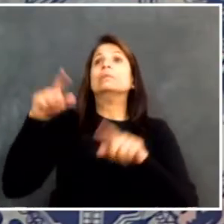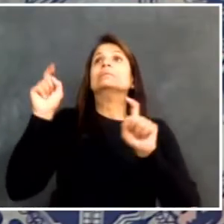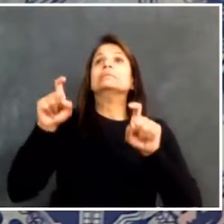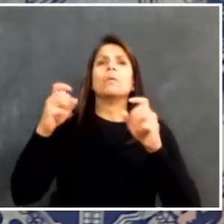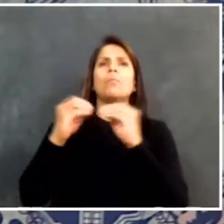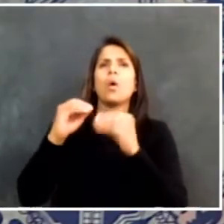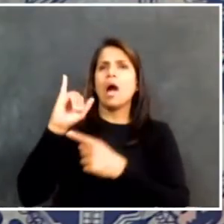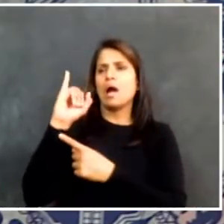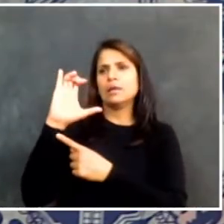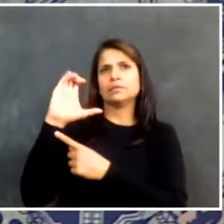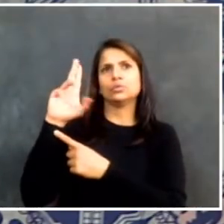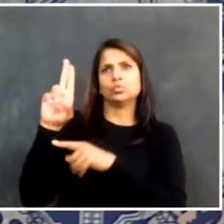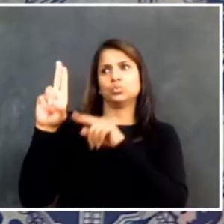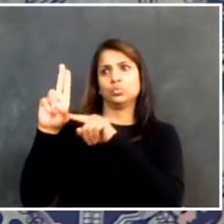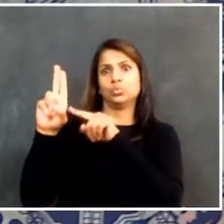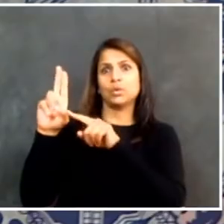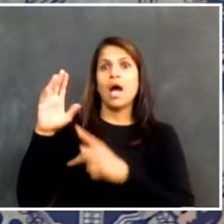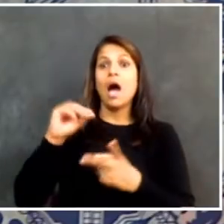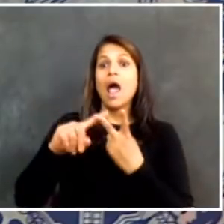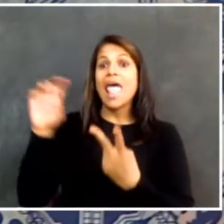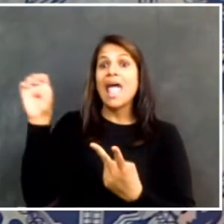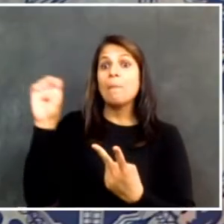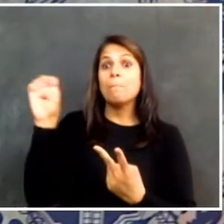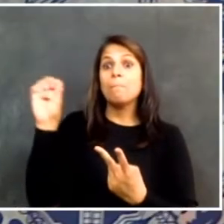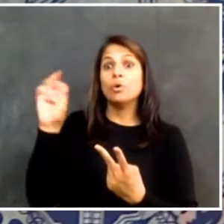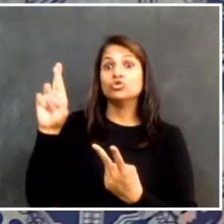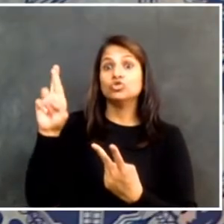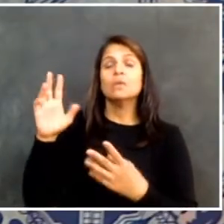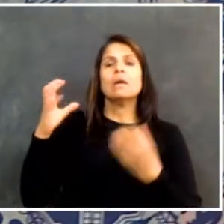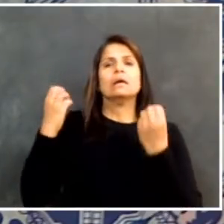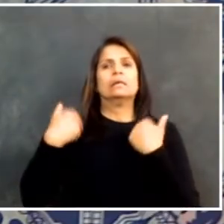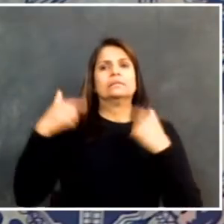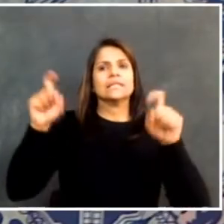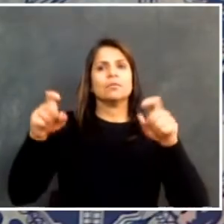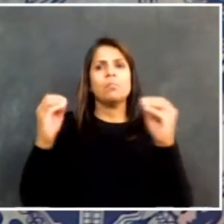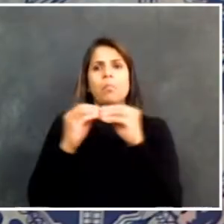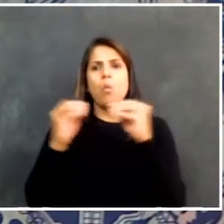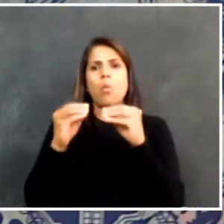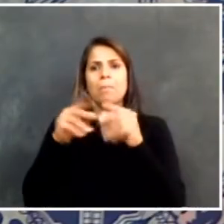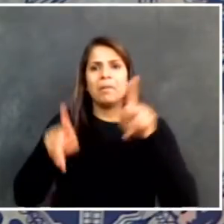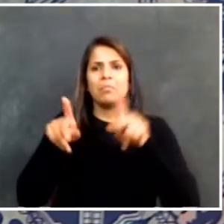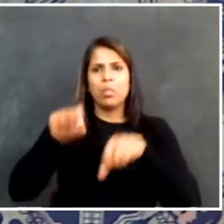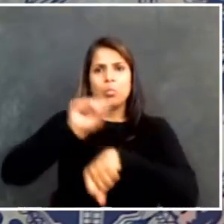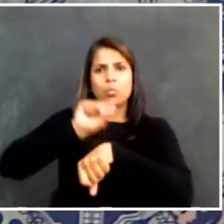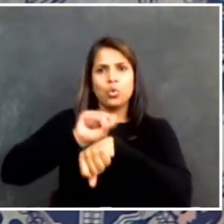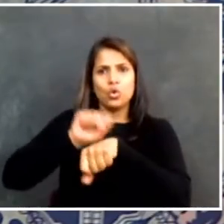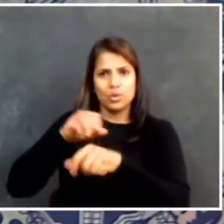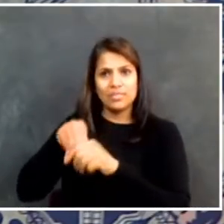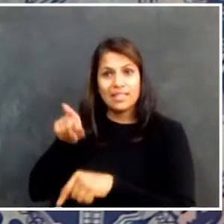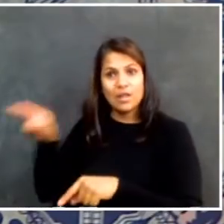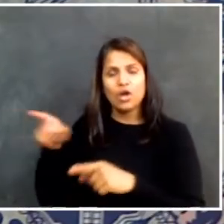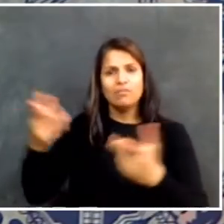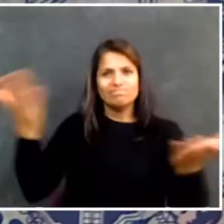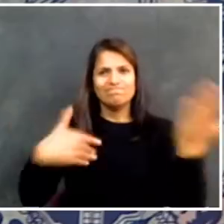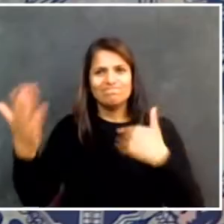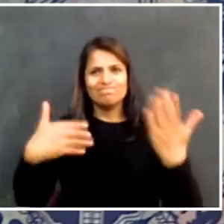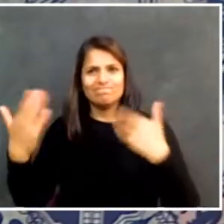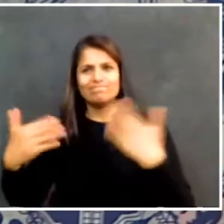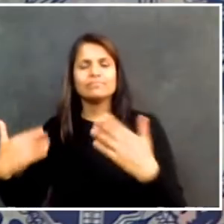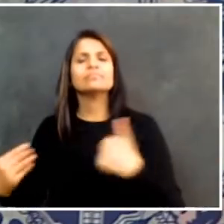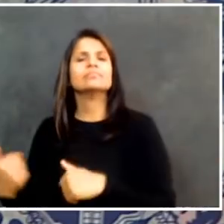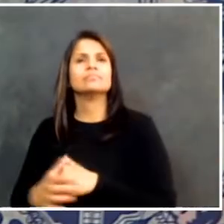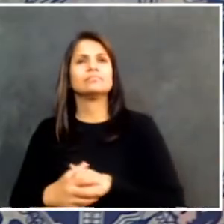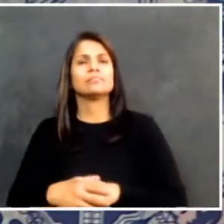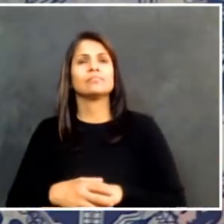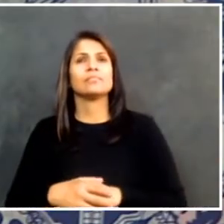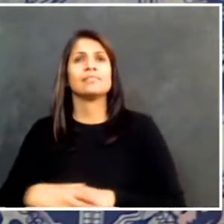here at City Hall, if you've heard that kind of report, we need to track that down and address that, because I have literally not in any meeting, any place, heard